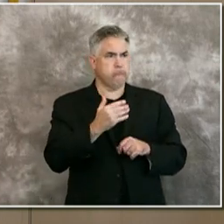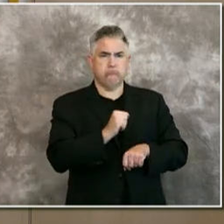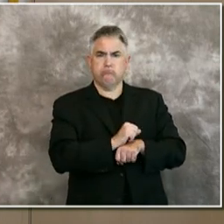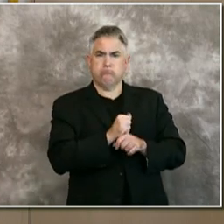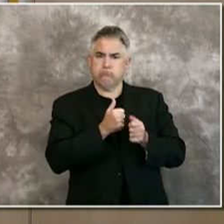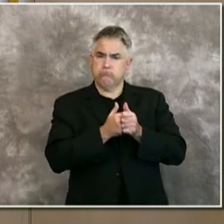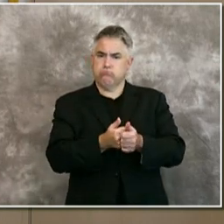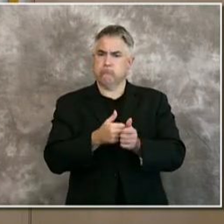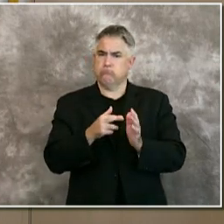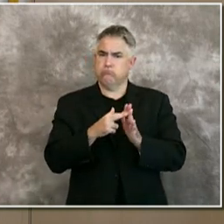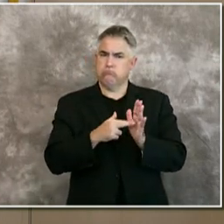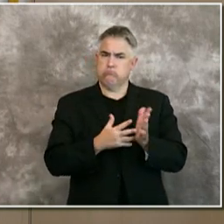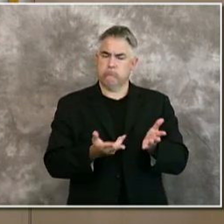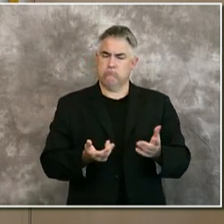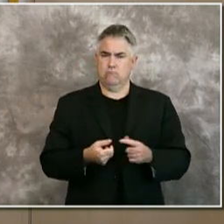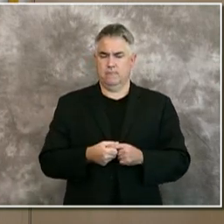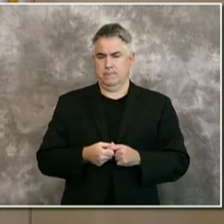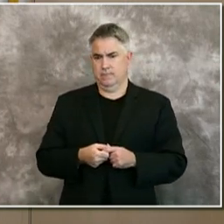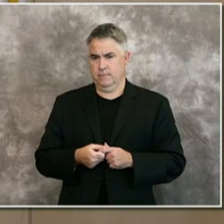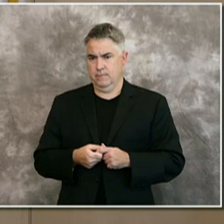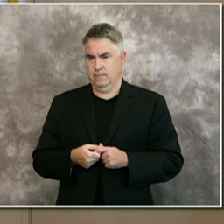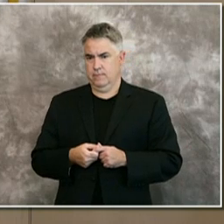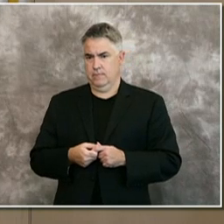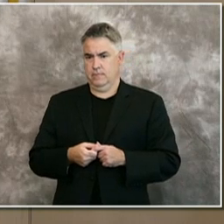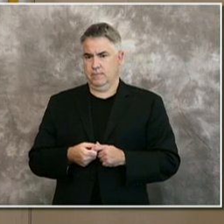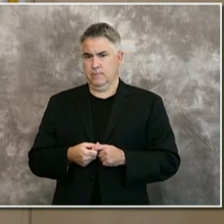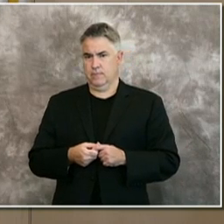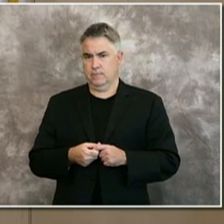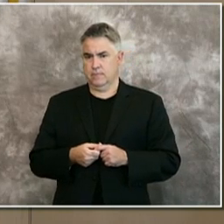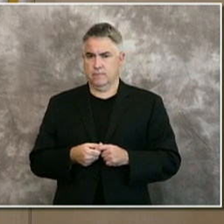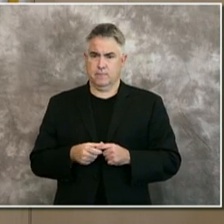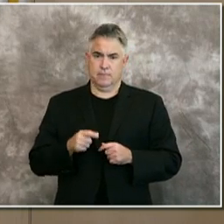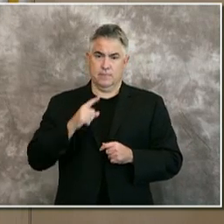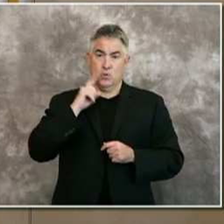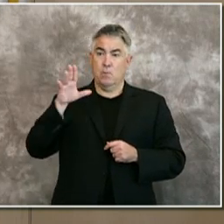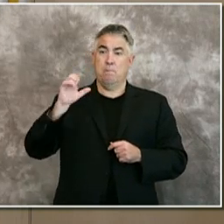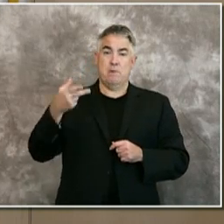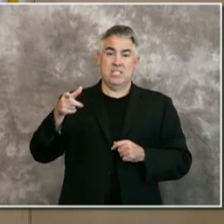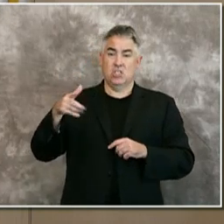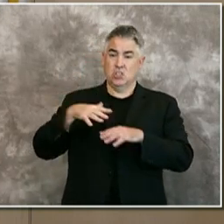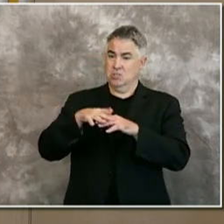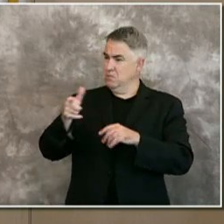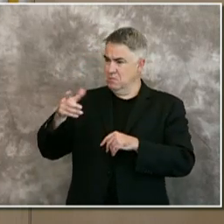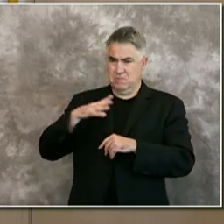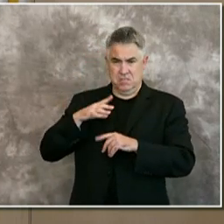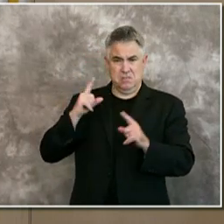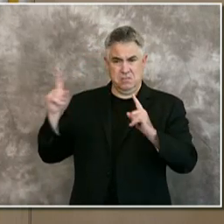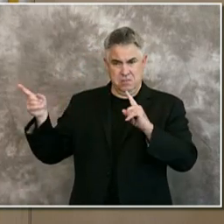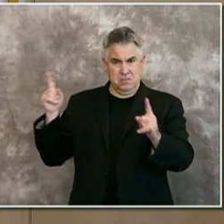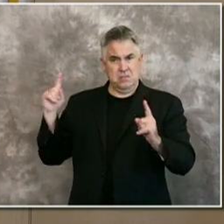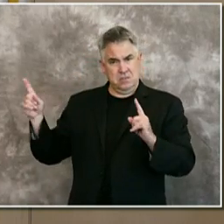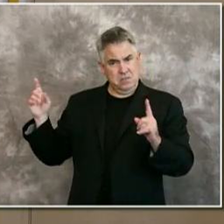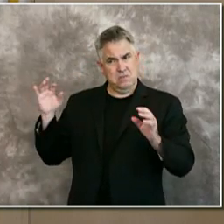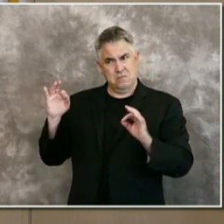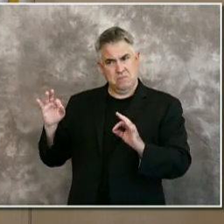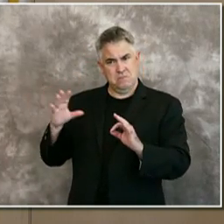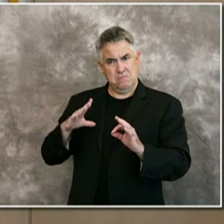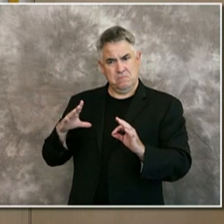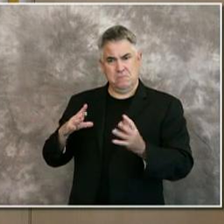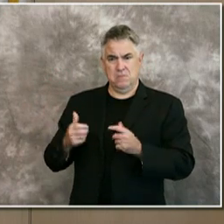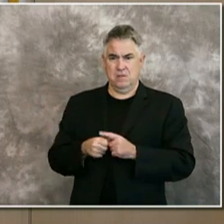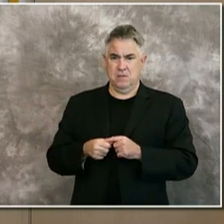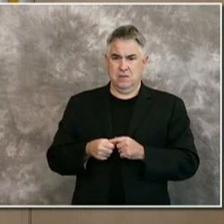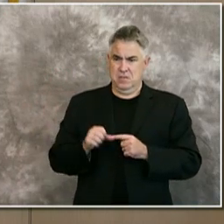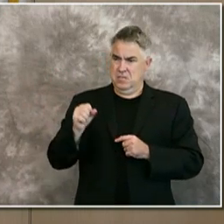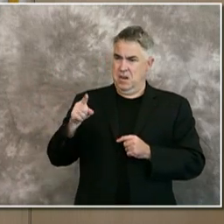of the volumes of individuals that went to the beach and practicing social distancing. So I think San